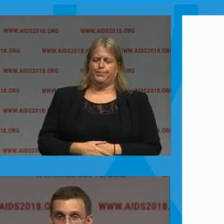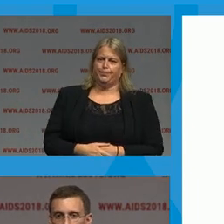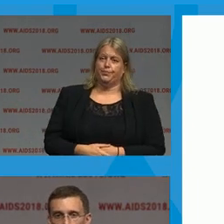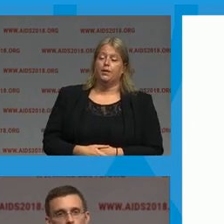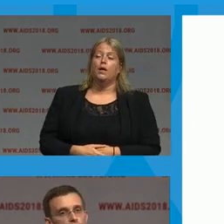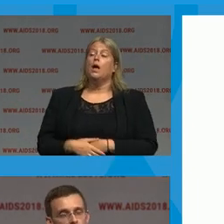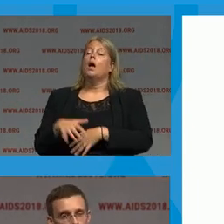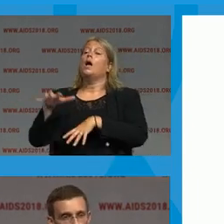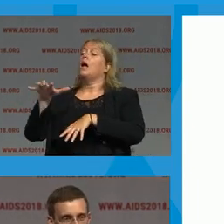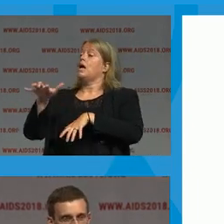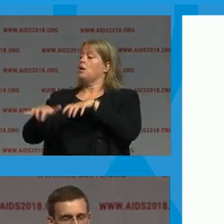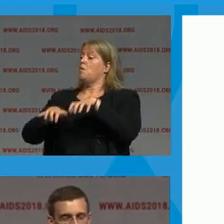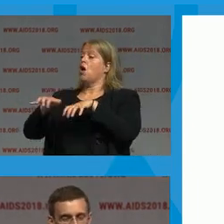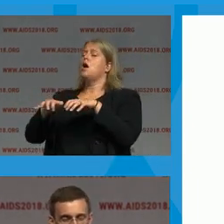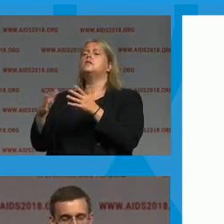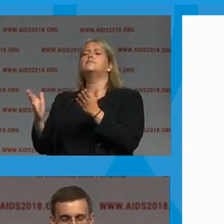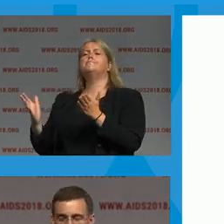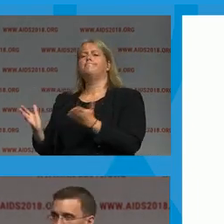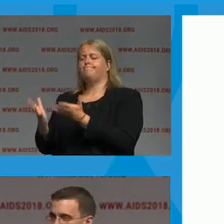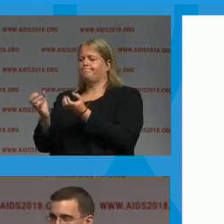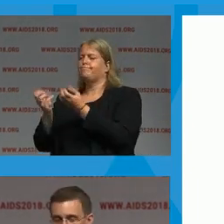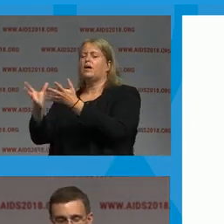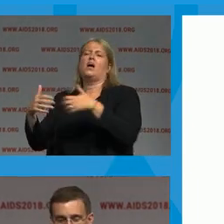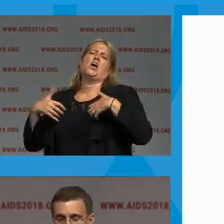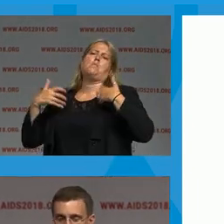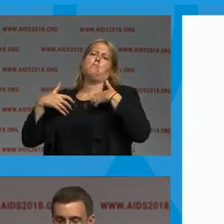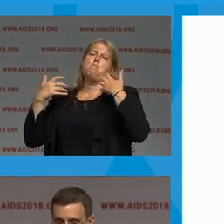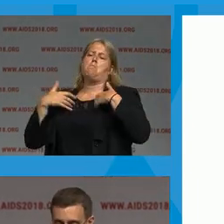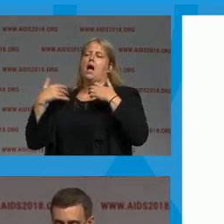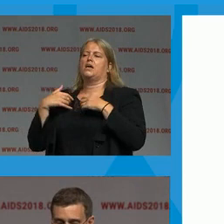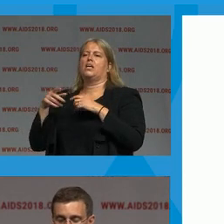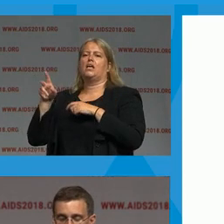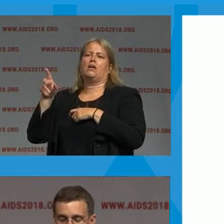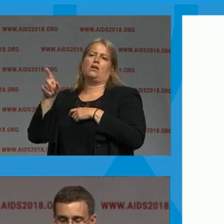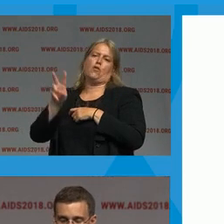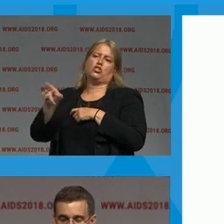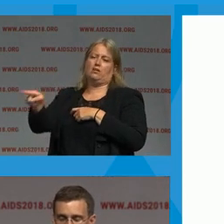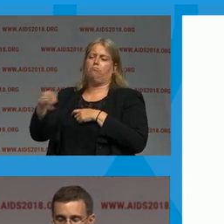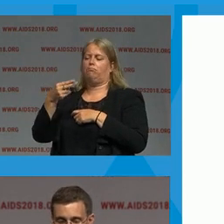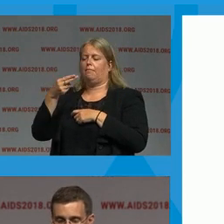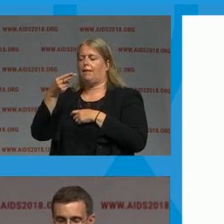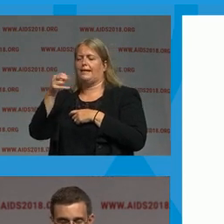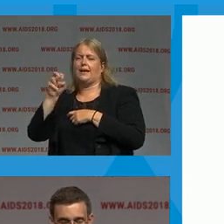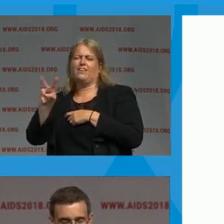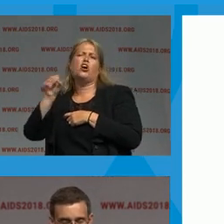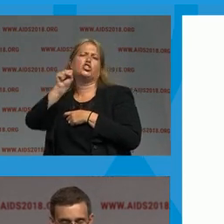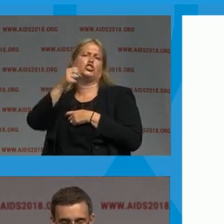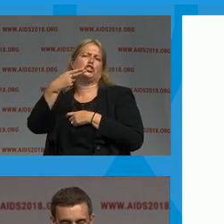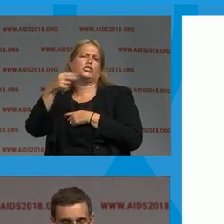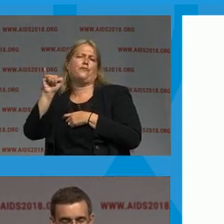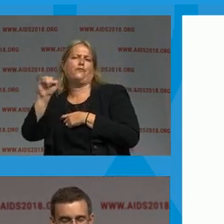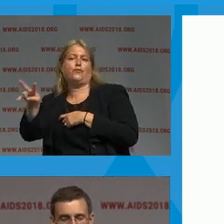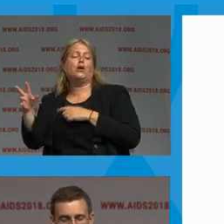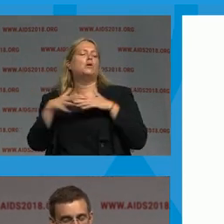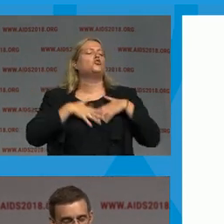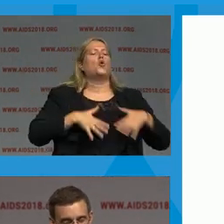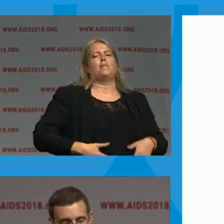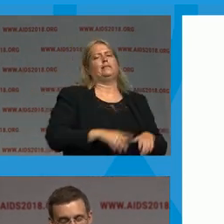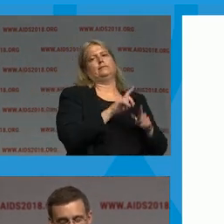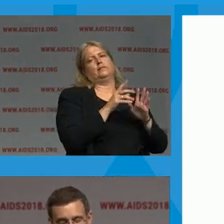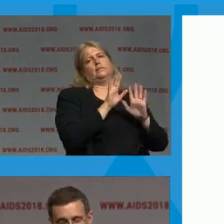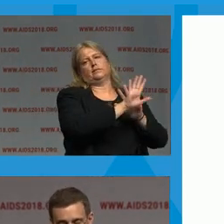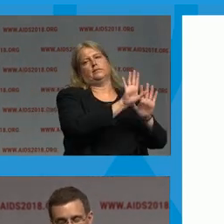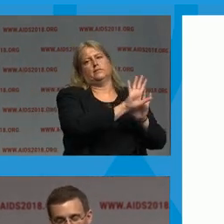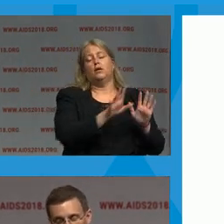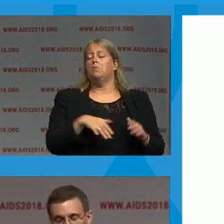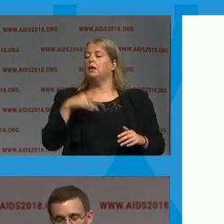The animals are then challenged with the monkey version of HIV called Hiv. Of course, the humans are not. But we see that